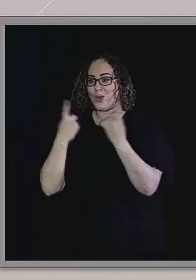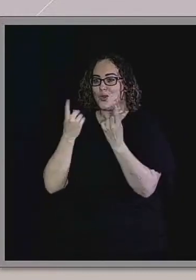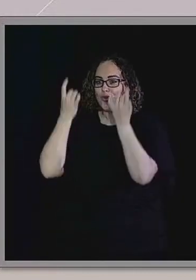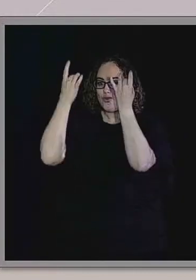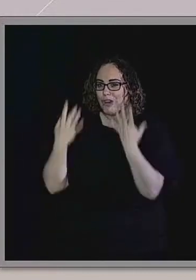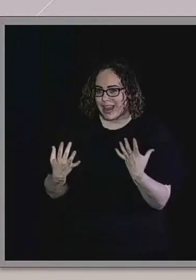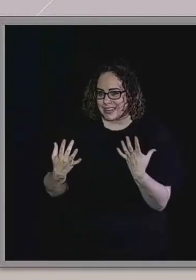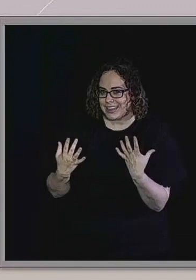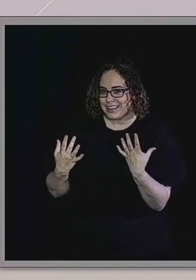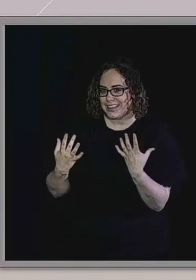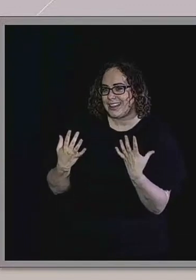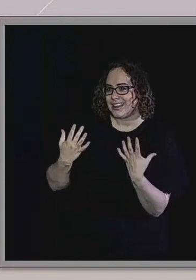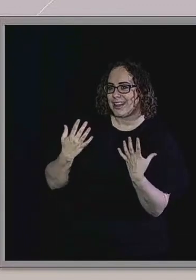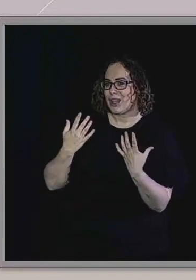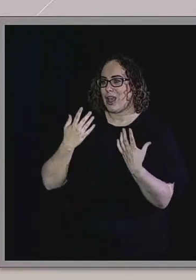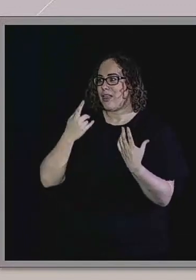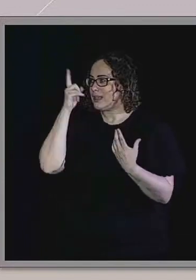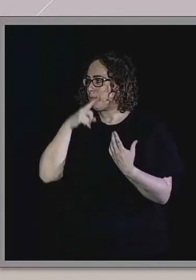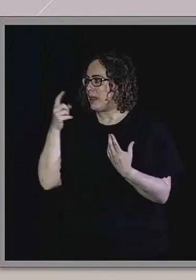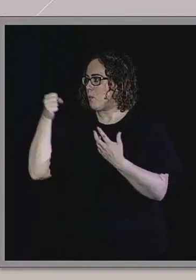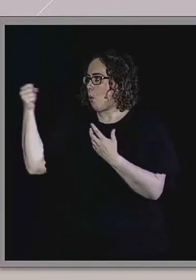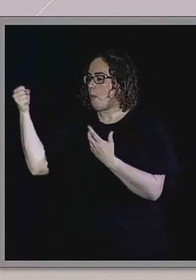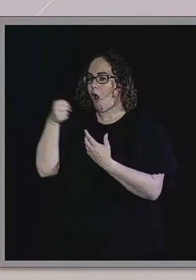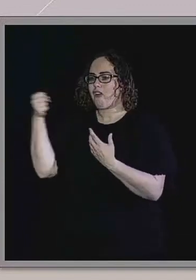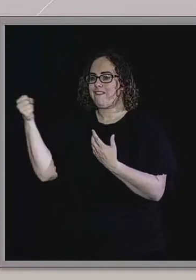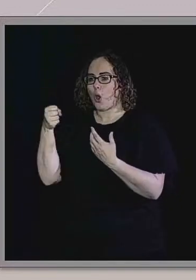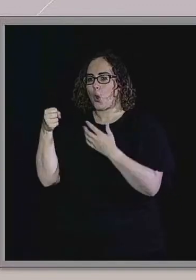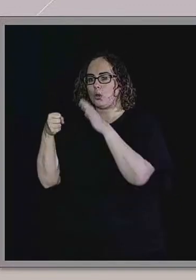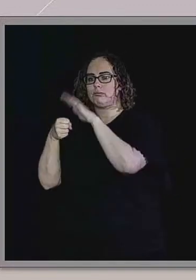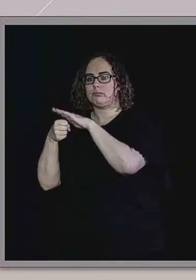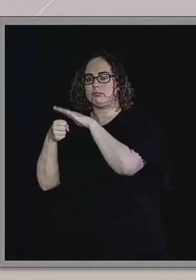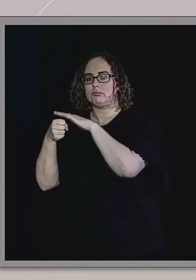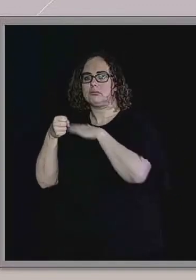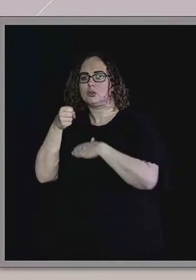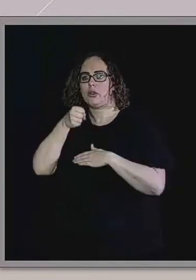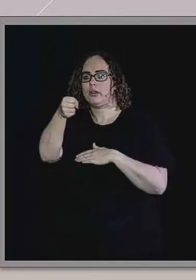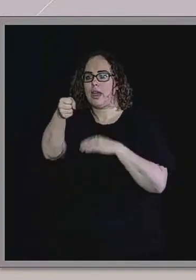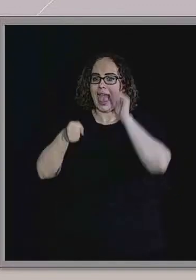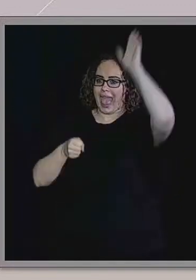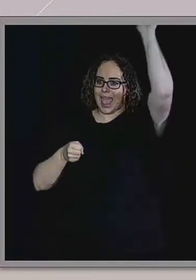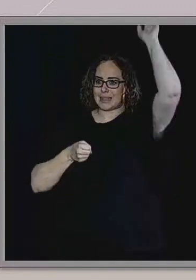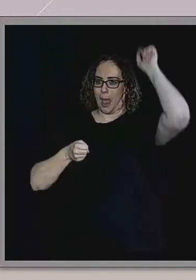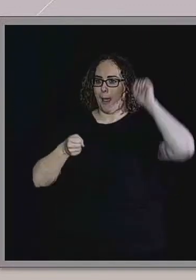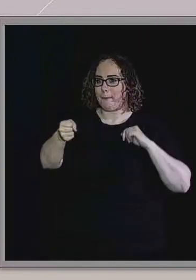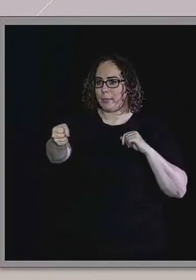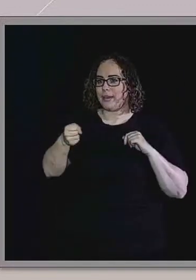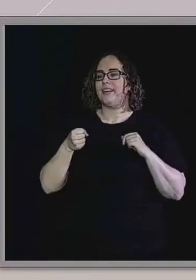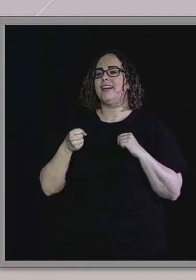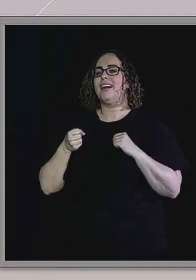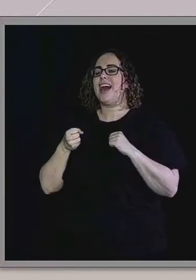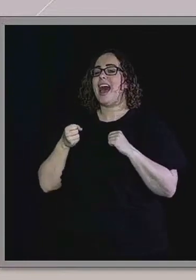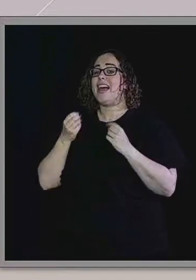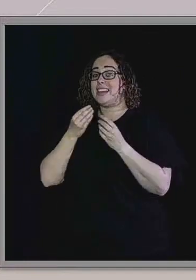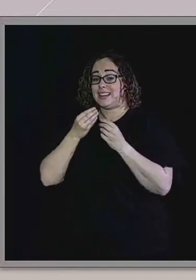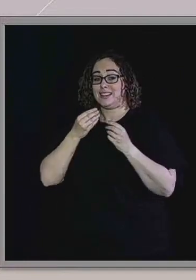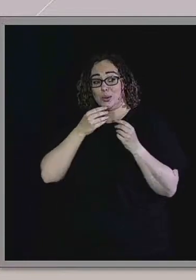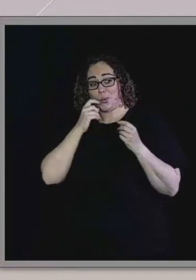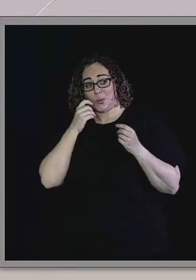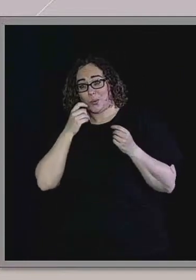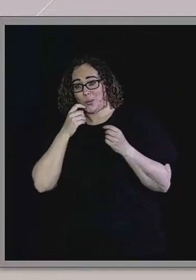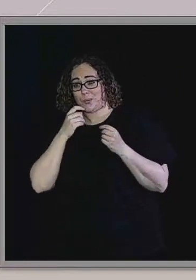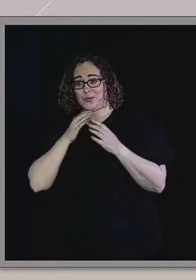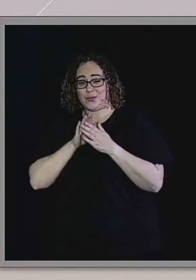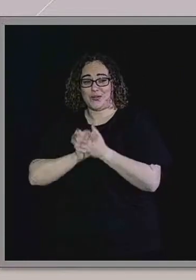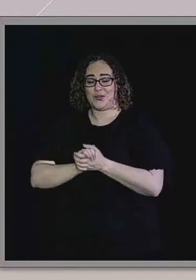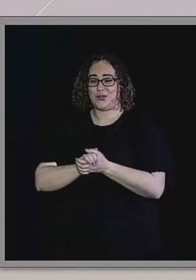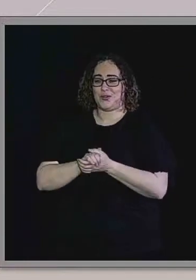a question, there's people roving around with microphones, so feel free to put your hand up and someone will come and find you.